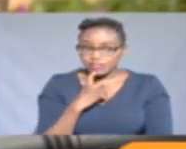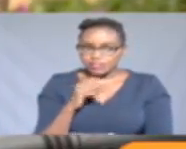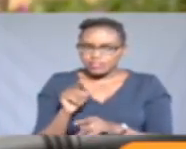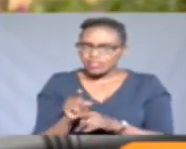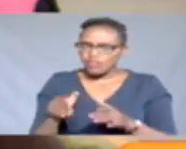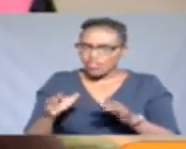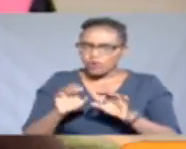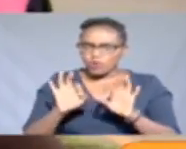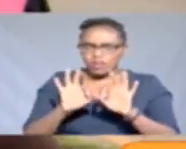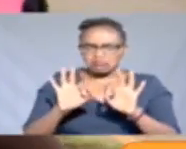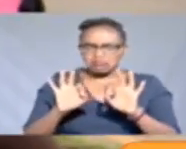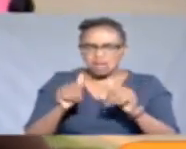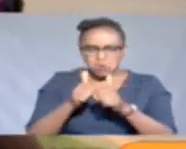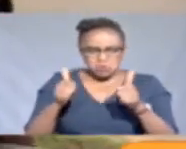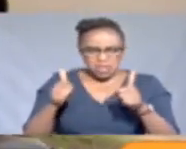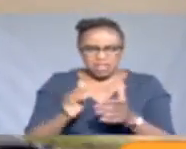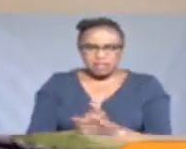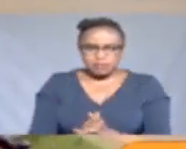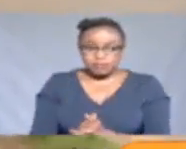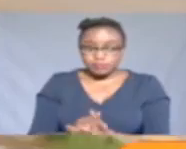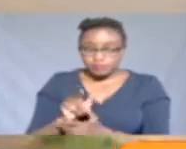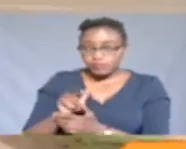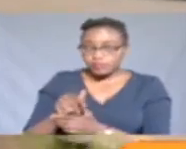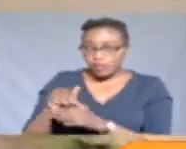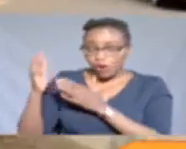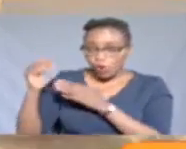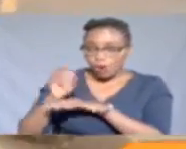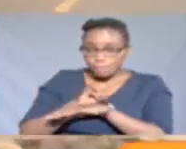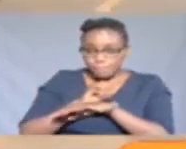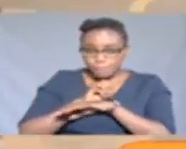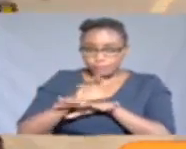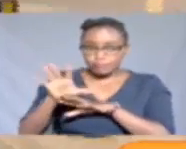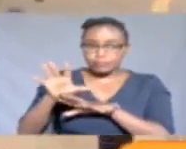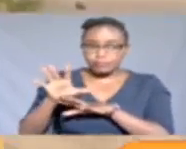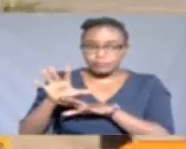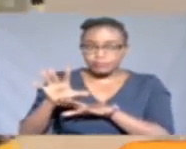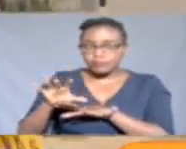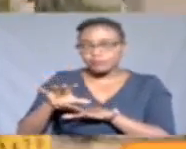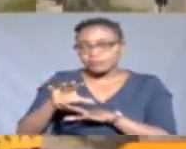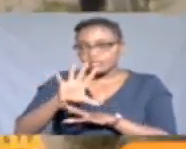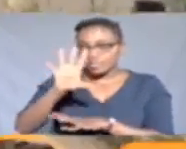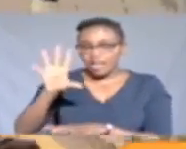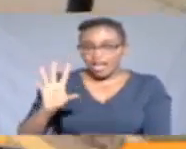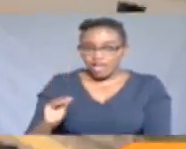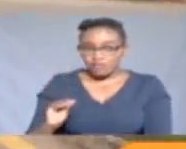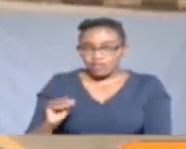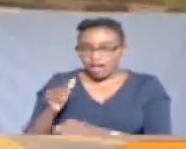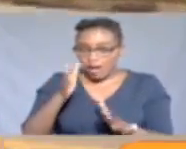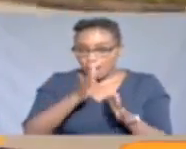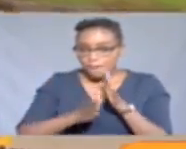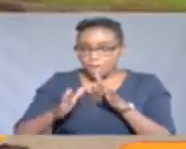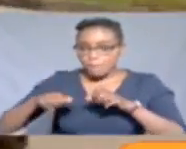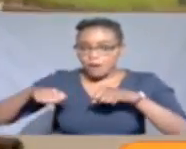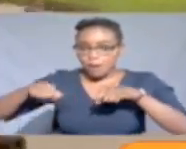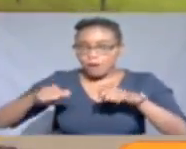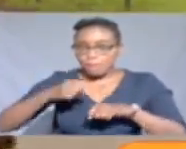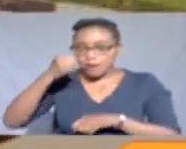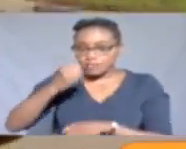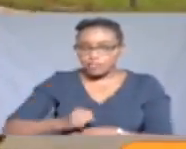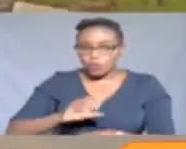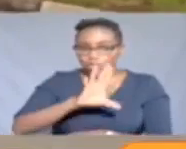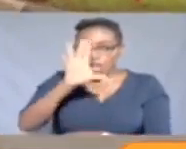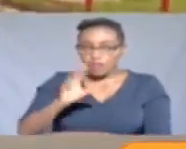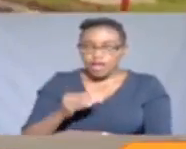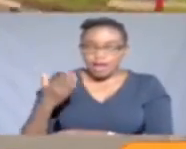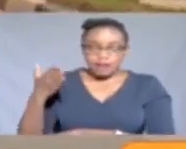are just clear. The Throttle Queens hope to spread their riding gospel across the continent with plans to ride to South Africa